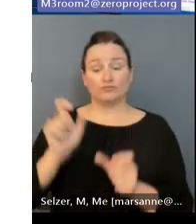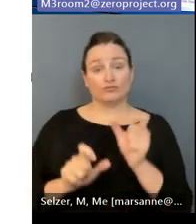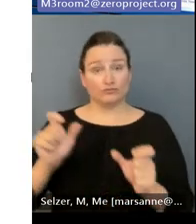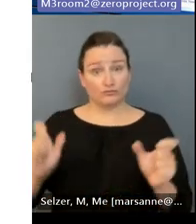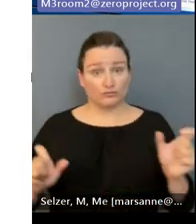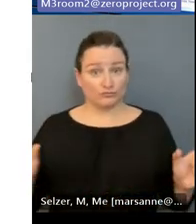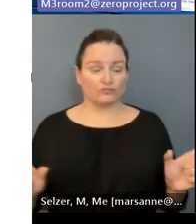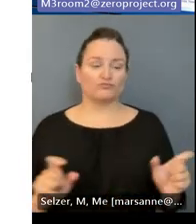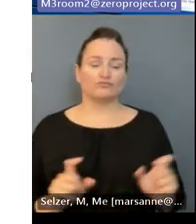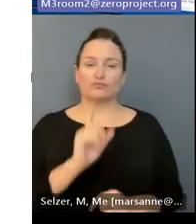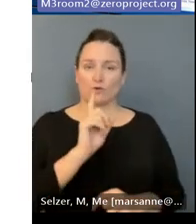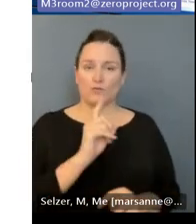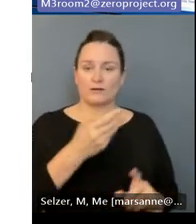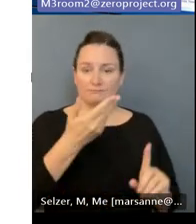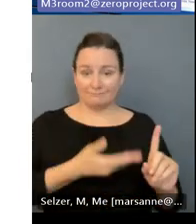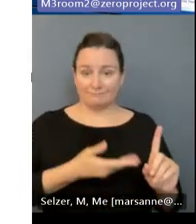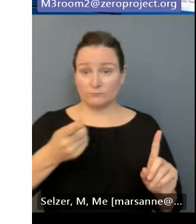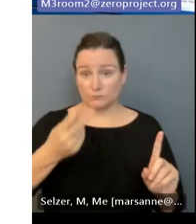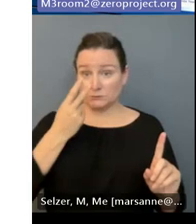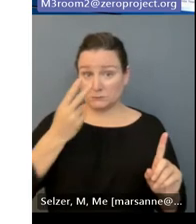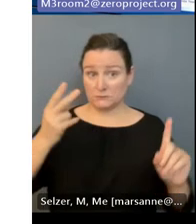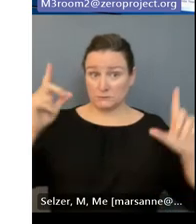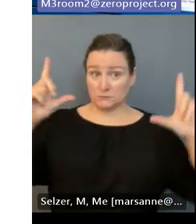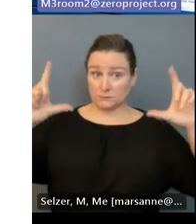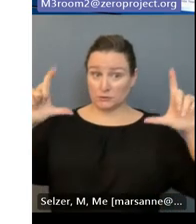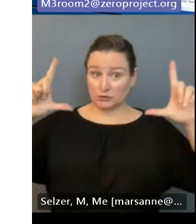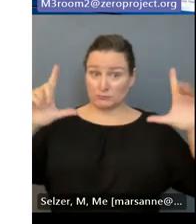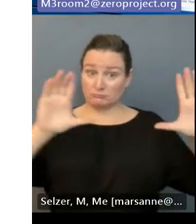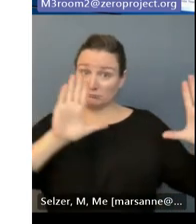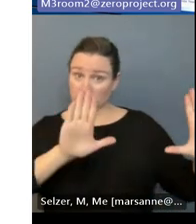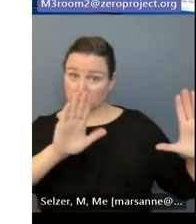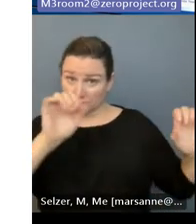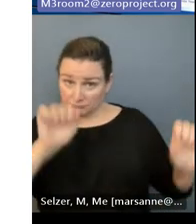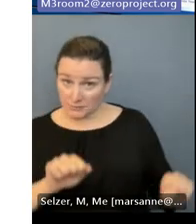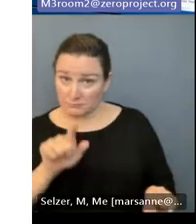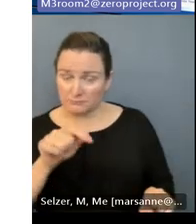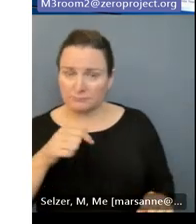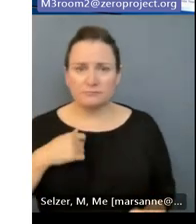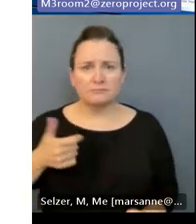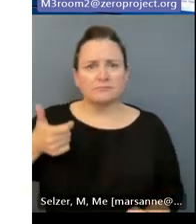born out of a birth of a beautiful soul that you can all see in the picture. How do I move the presentation?